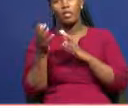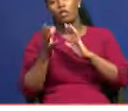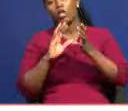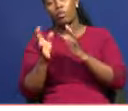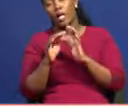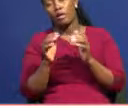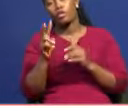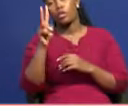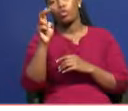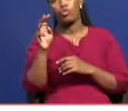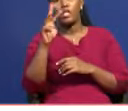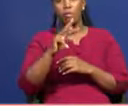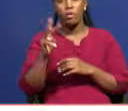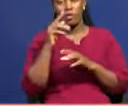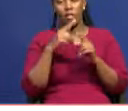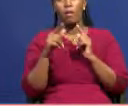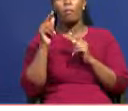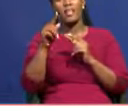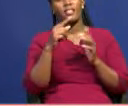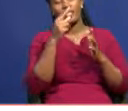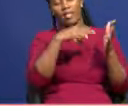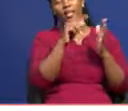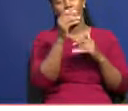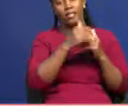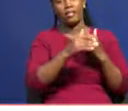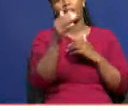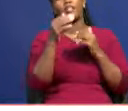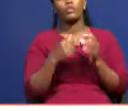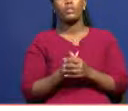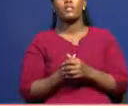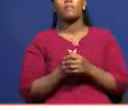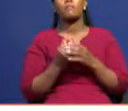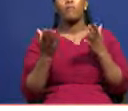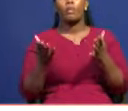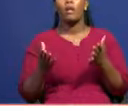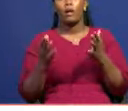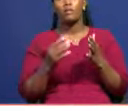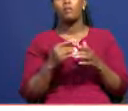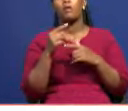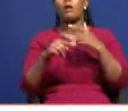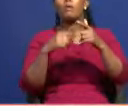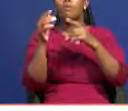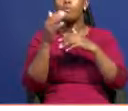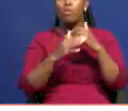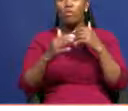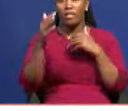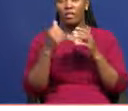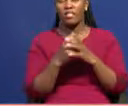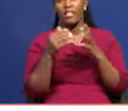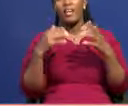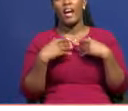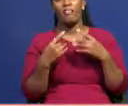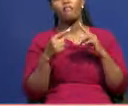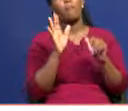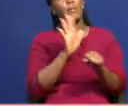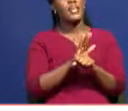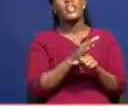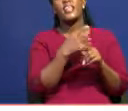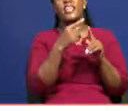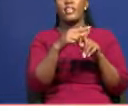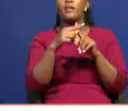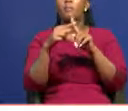20 million, but it is a step in the right direction. Okay. Moving on, in as much as there are those positive steps,